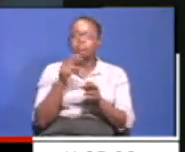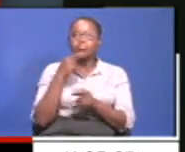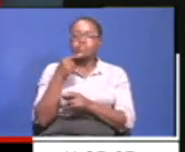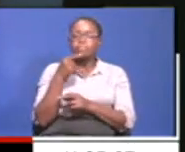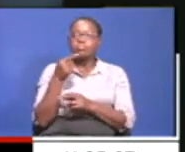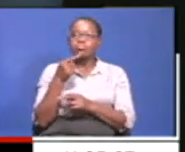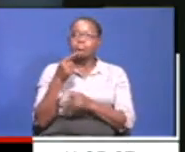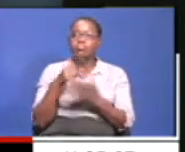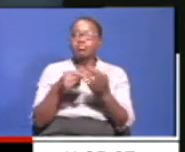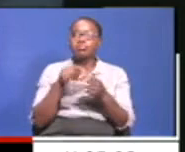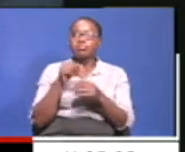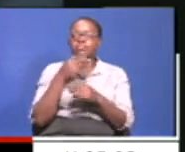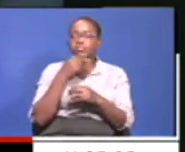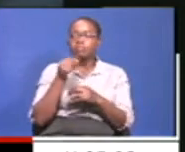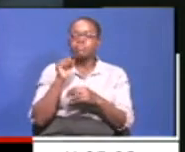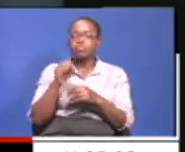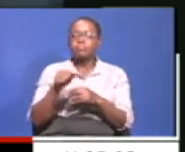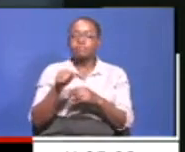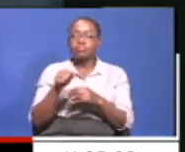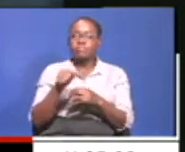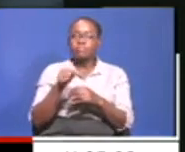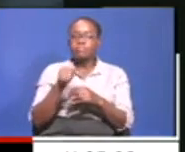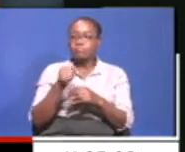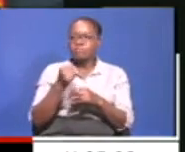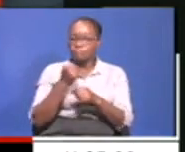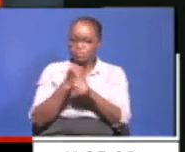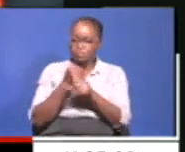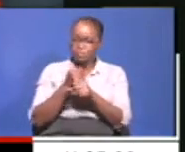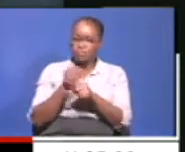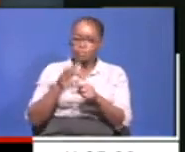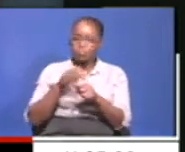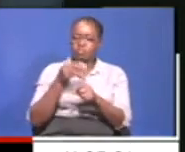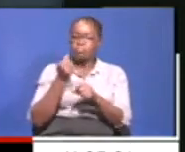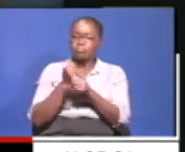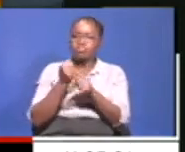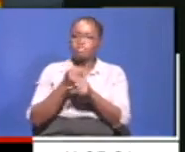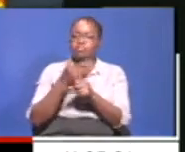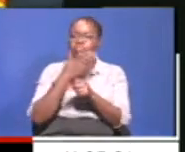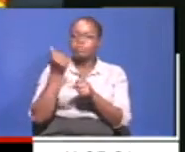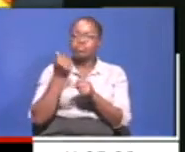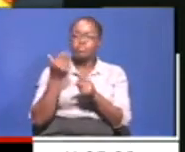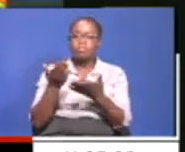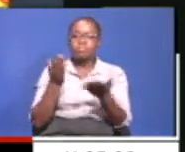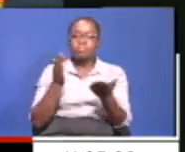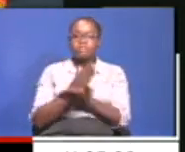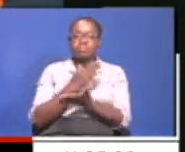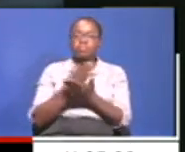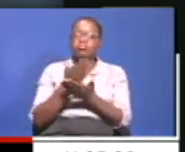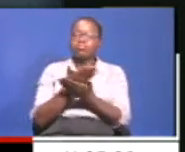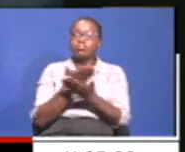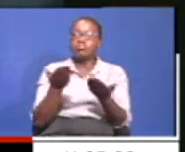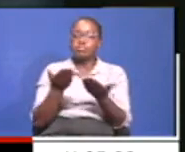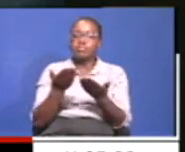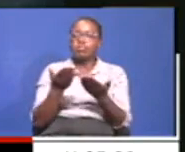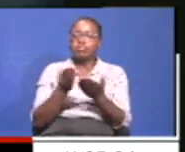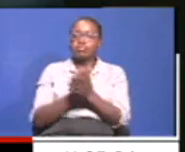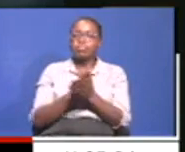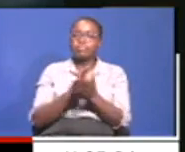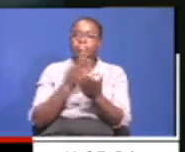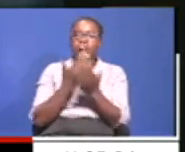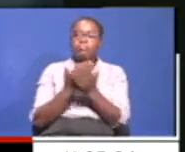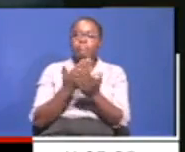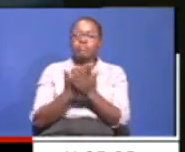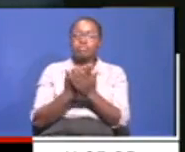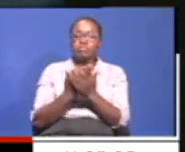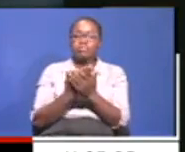what a man can do, a woman can do better. So we are here to prove that. We are requesting, we are appealing. We call on appeal